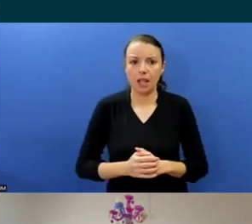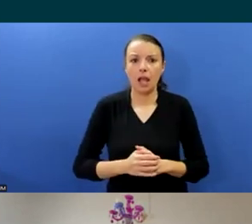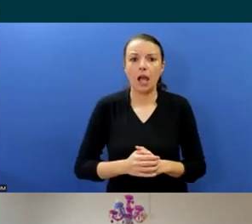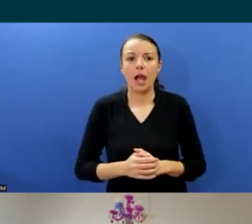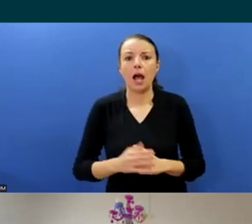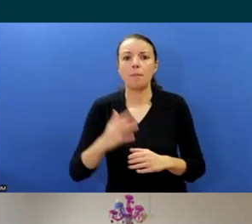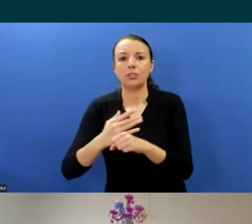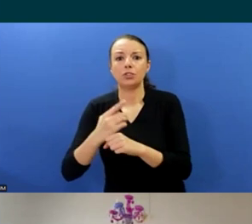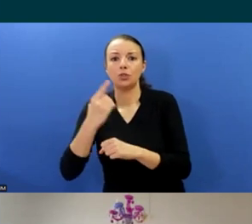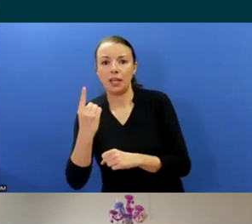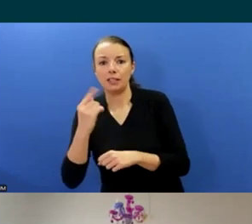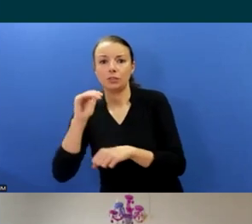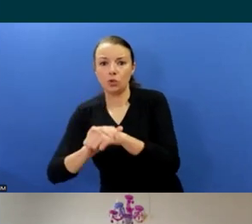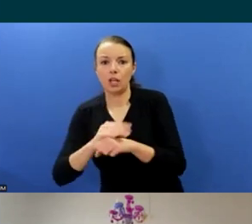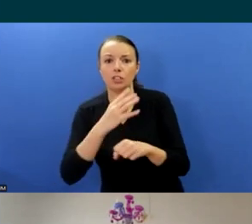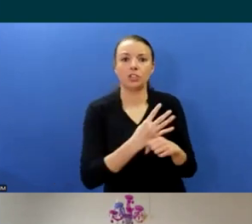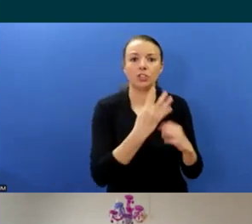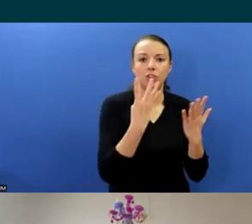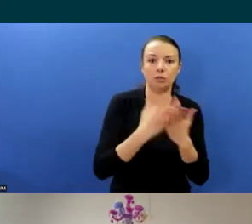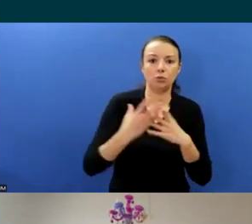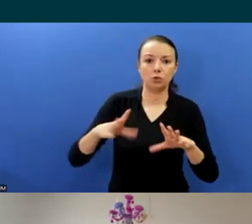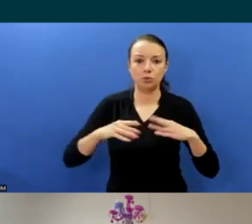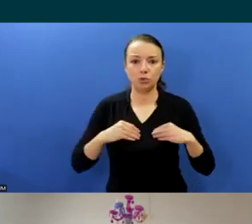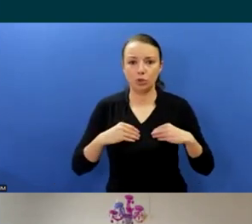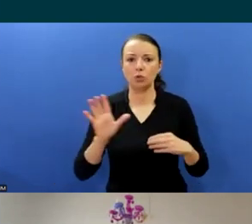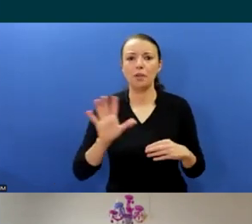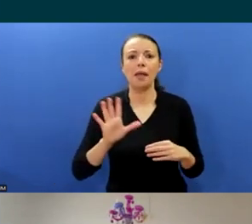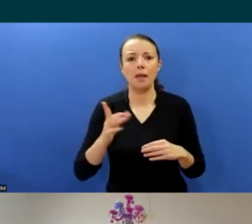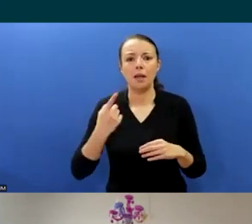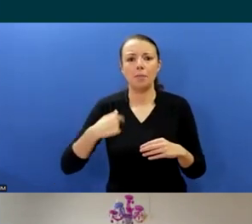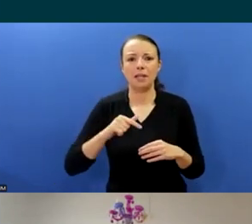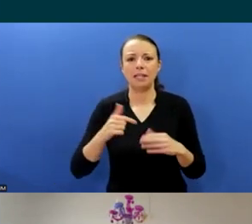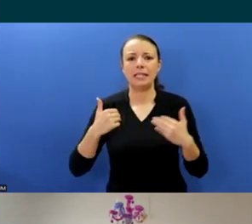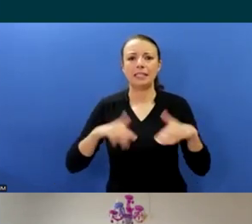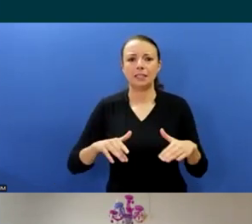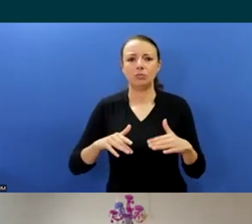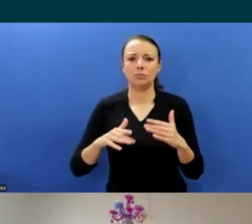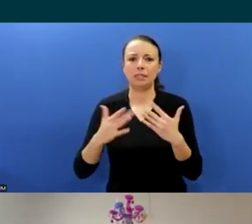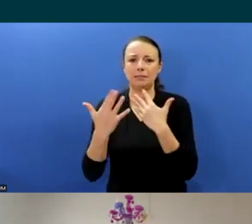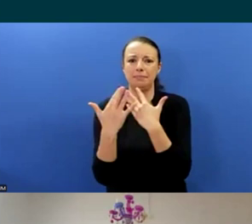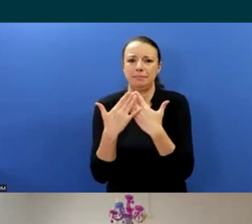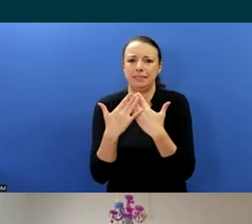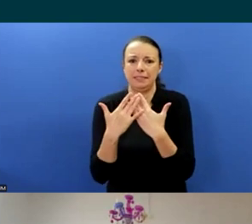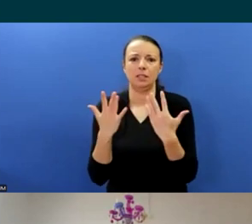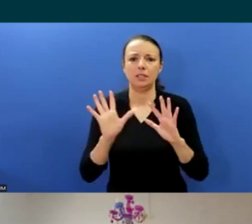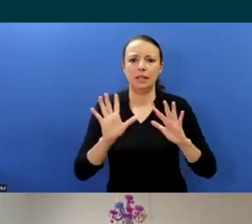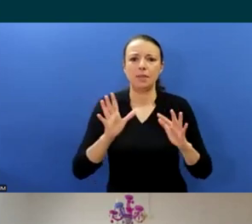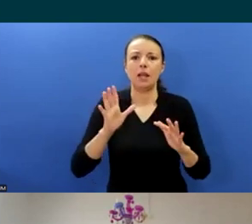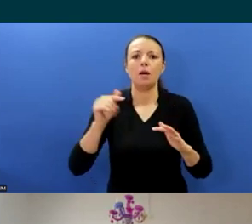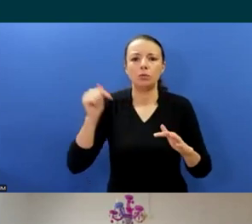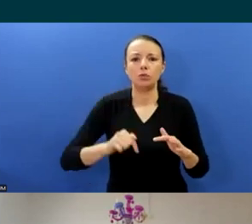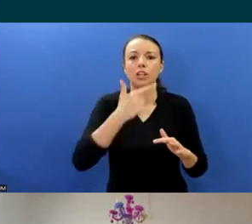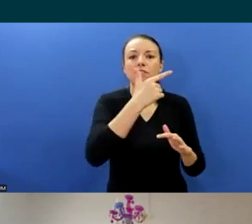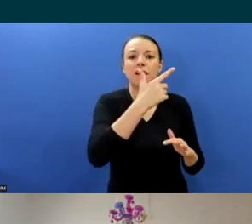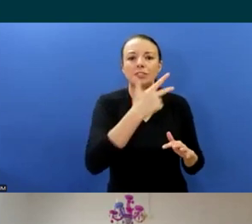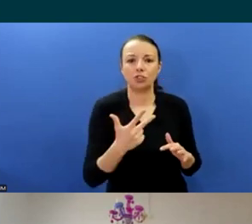unsatisfactory. So in deliberation, we want to have a vote of 2/3 of people agreeing with the proposal. And if not 2/3